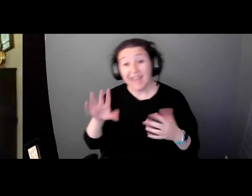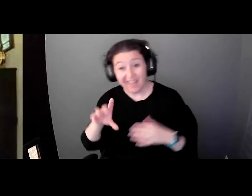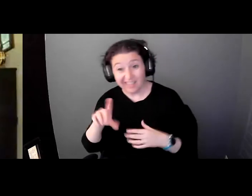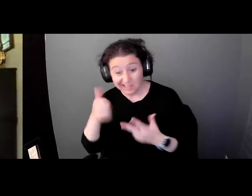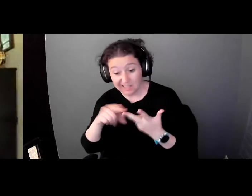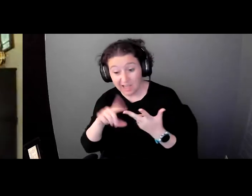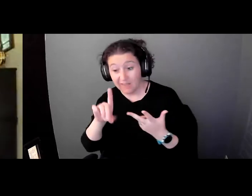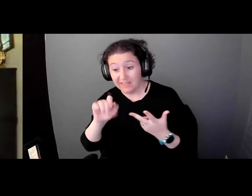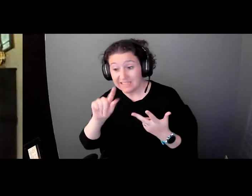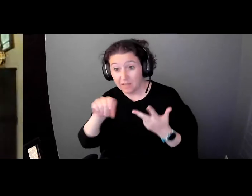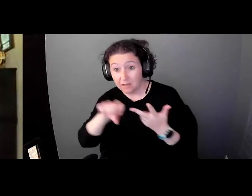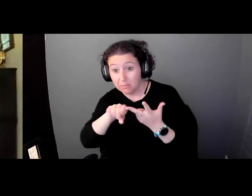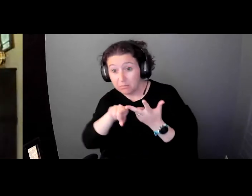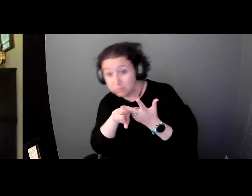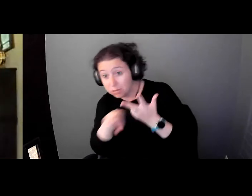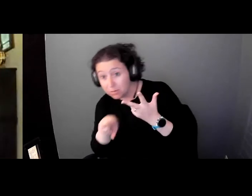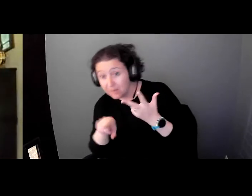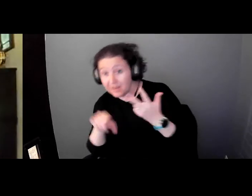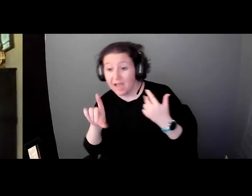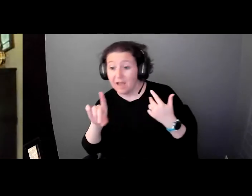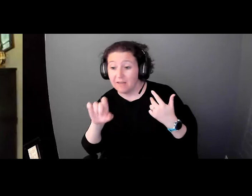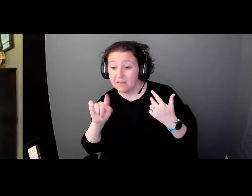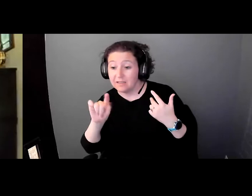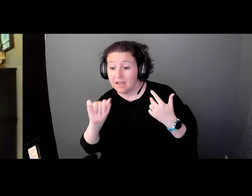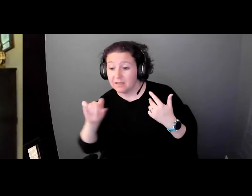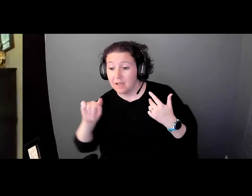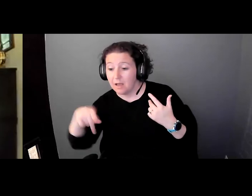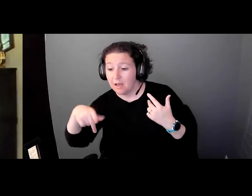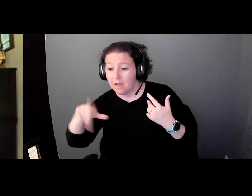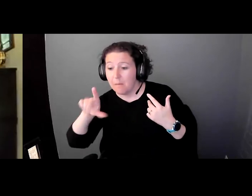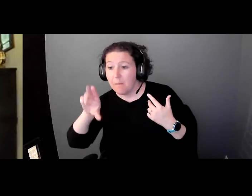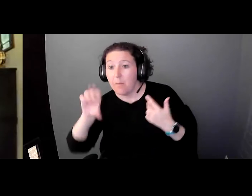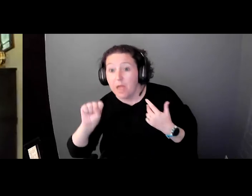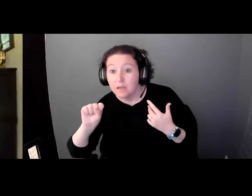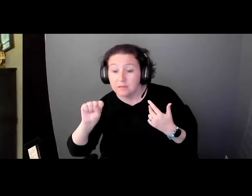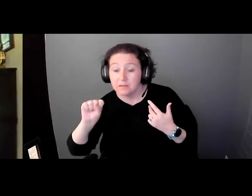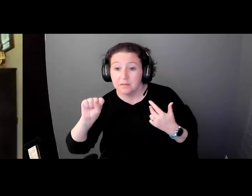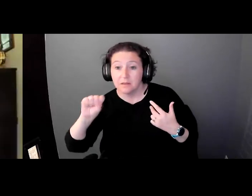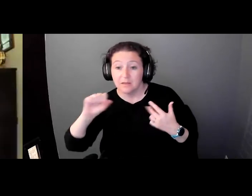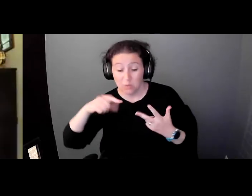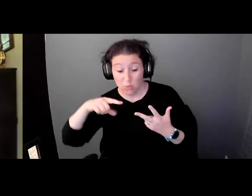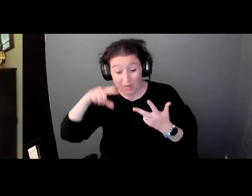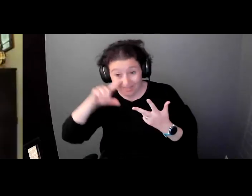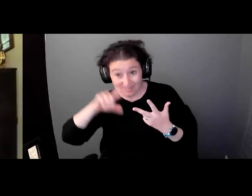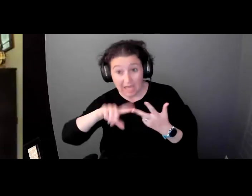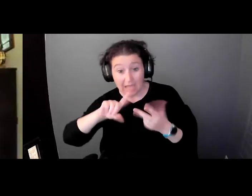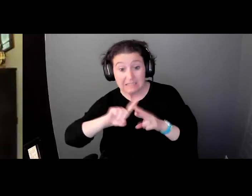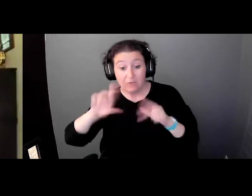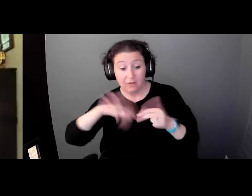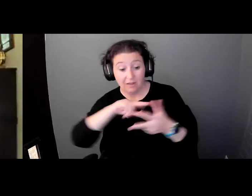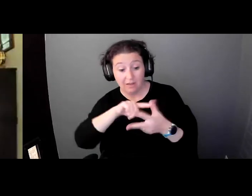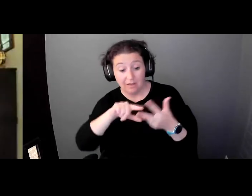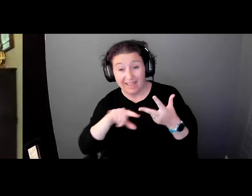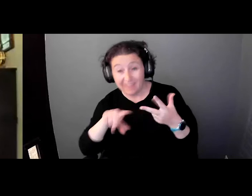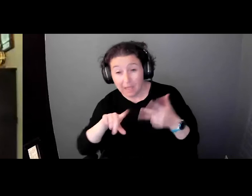Plus, that looks even more transmissible, but it hasn't been established yet